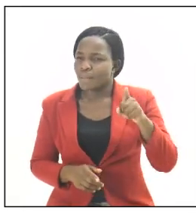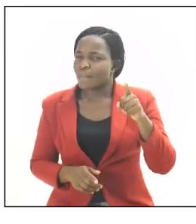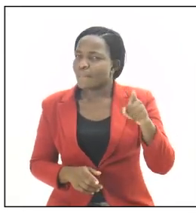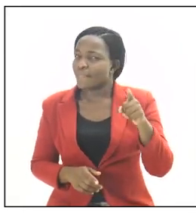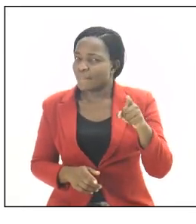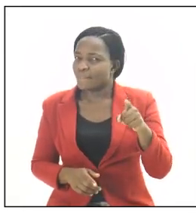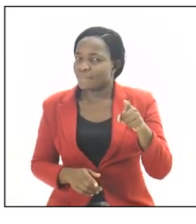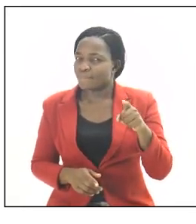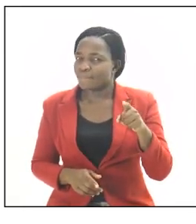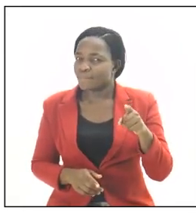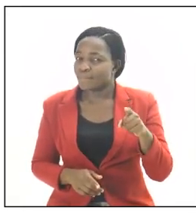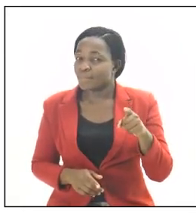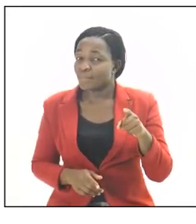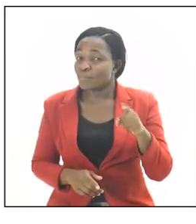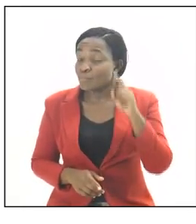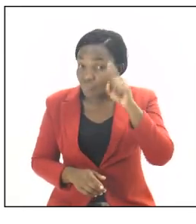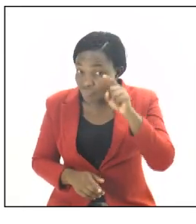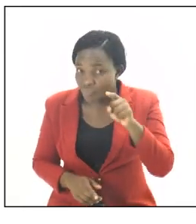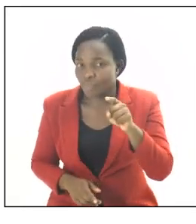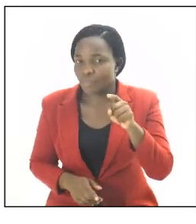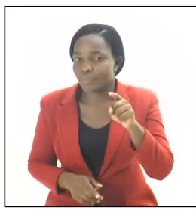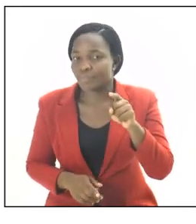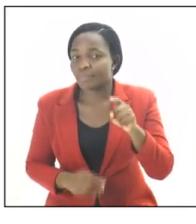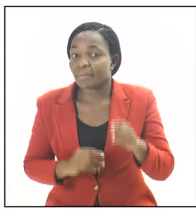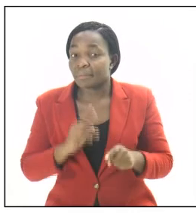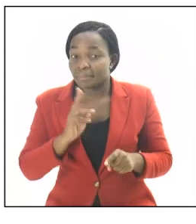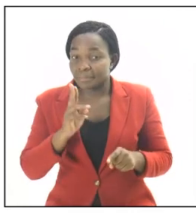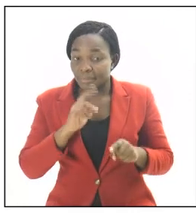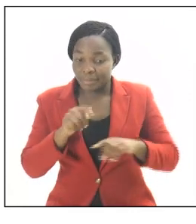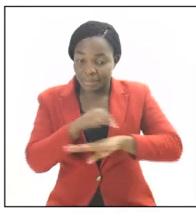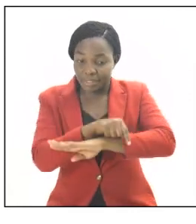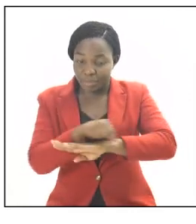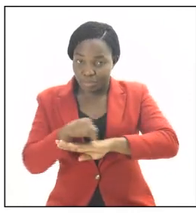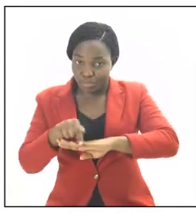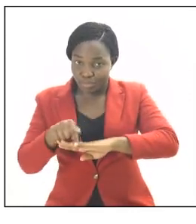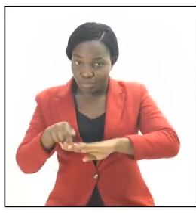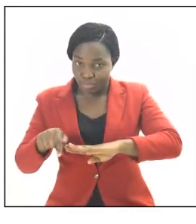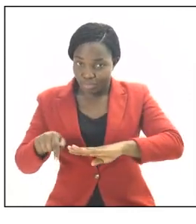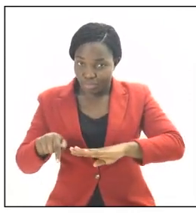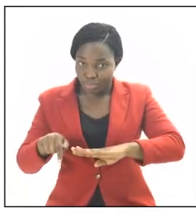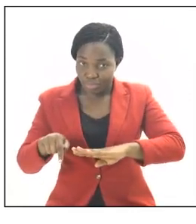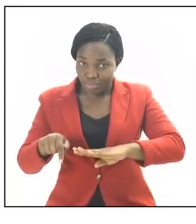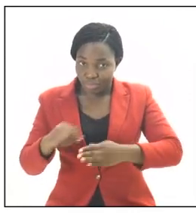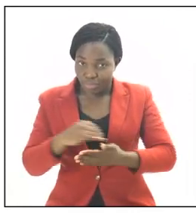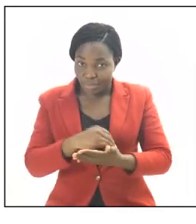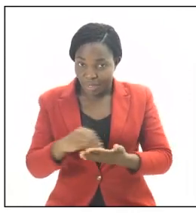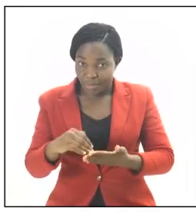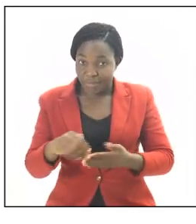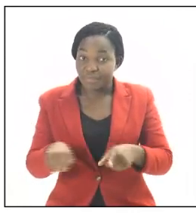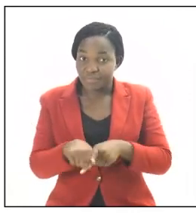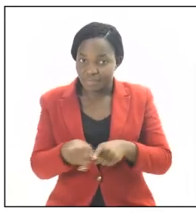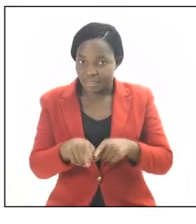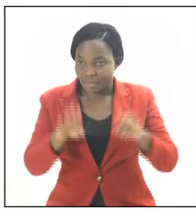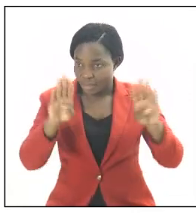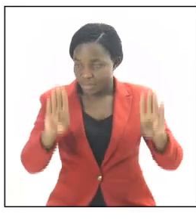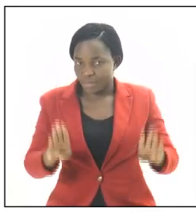It tells me that the diameter of the circle is the same as the breadth of the rectangle. Good going,